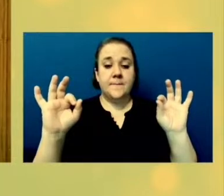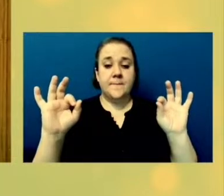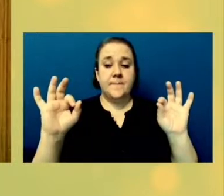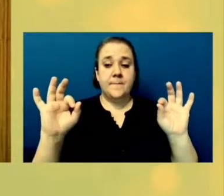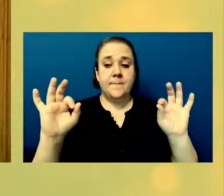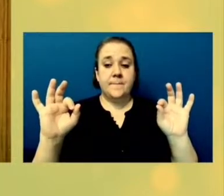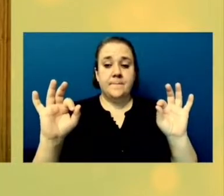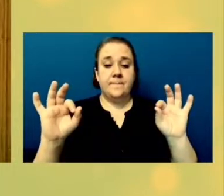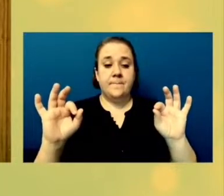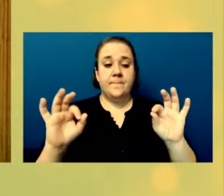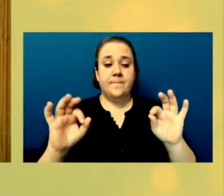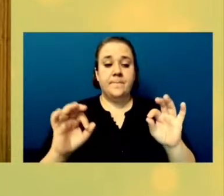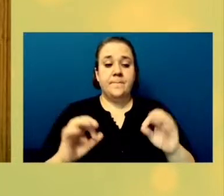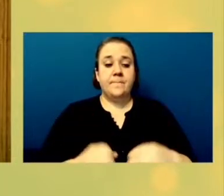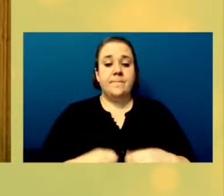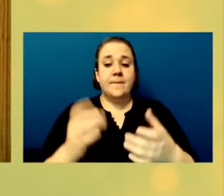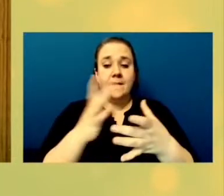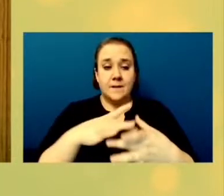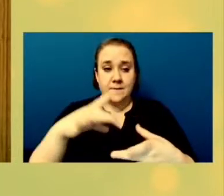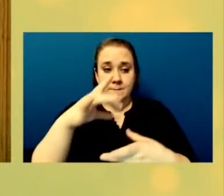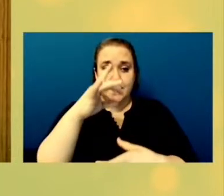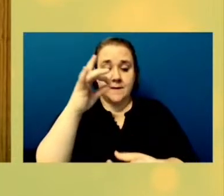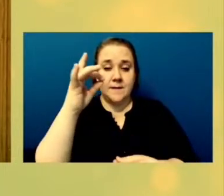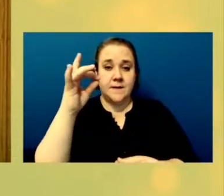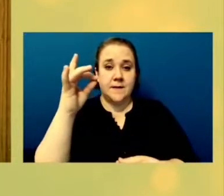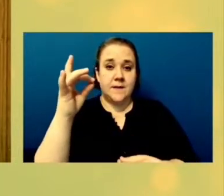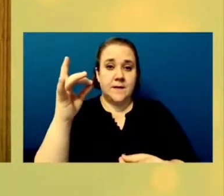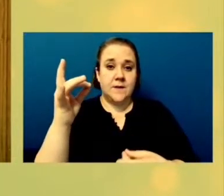come to me.